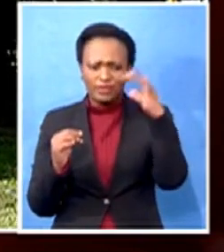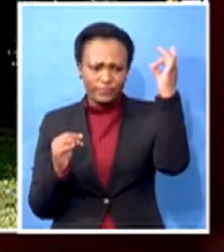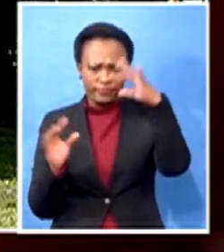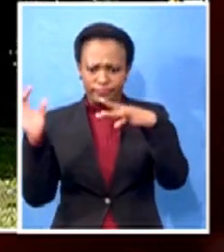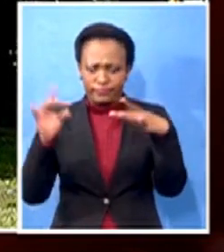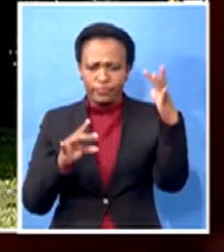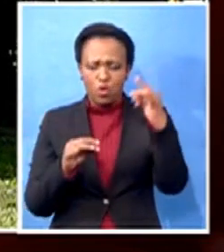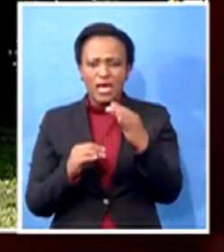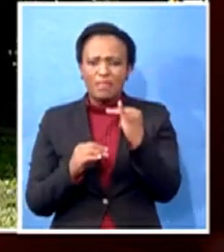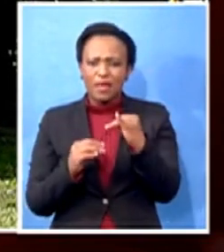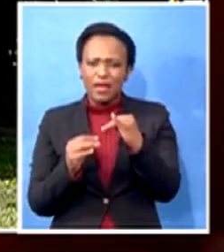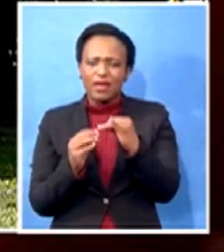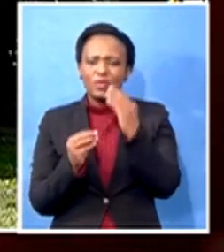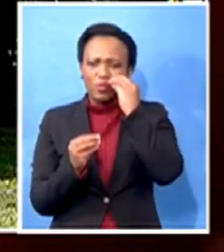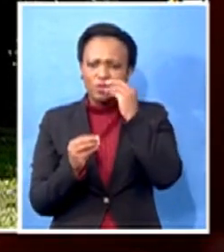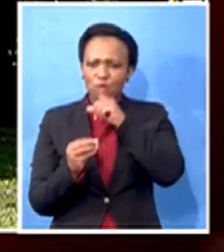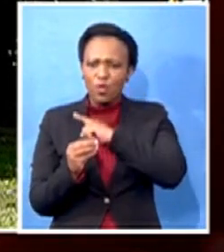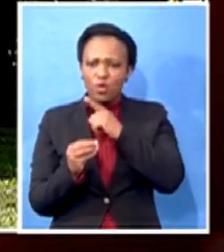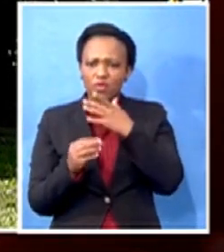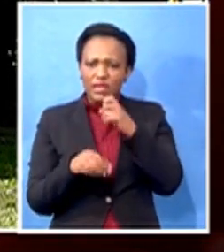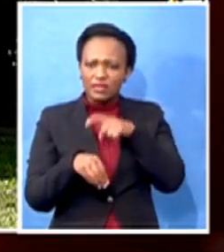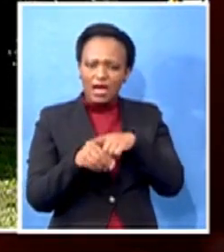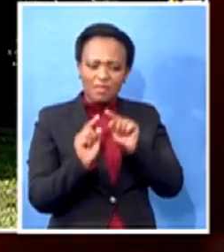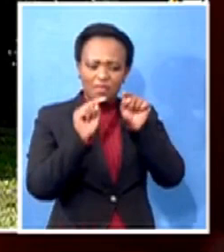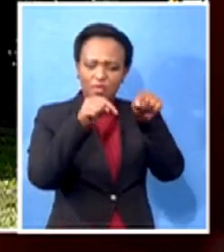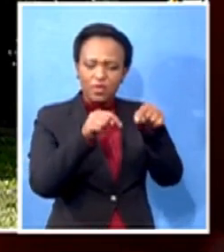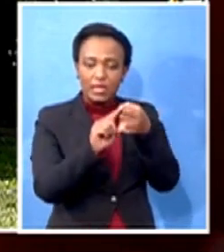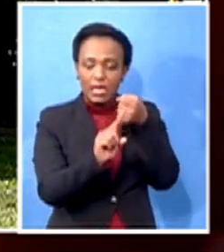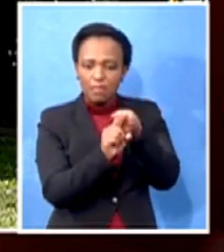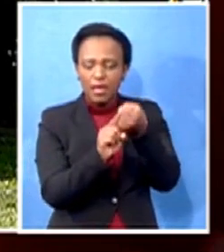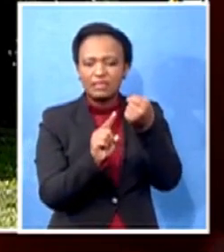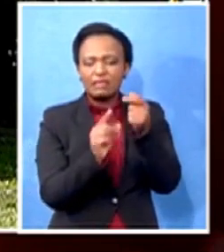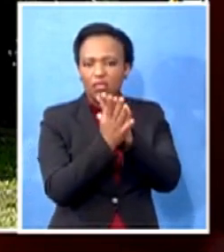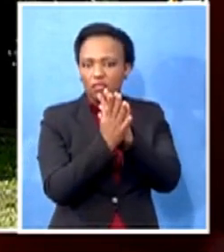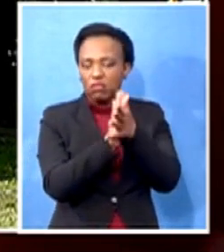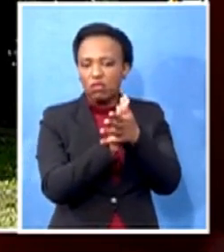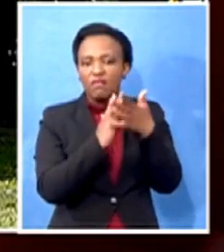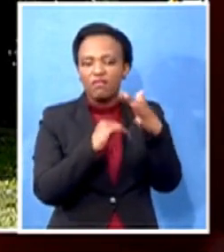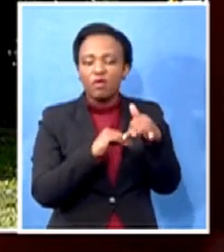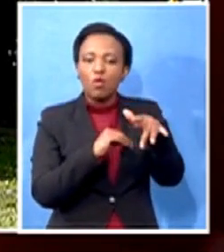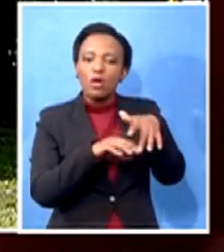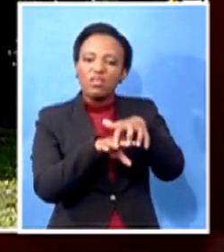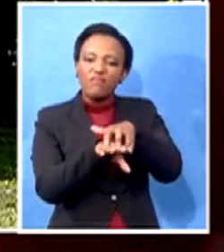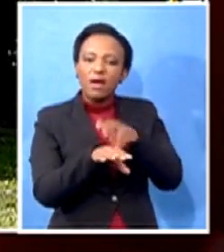time looking at the impact of the snow on the fruit farming industry in the Langkloof